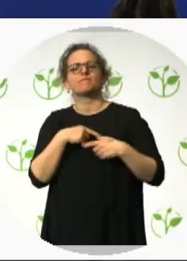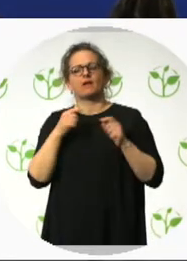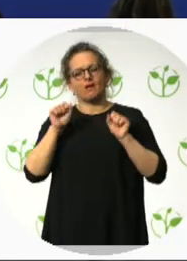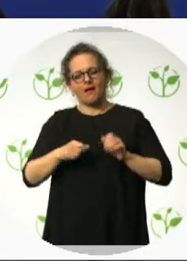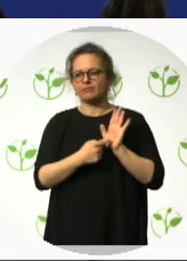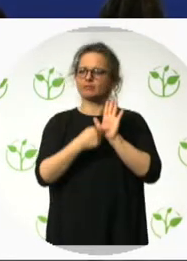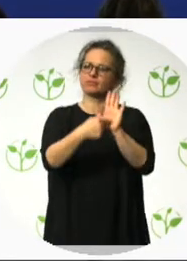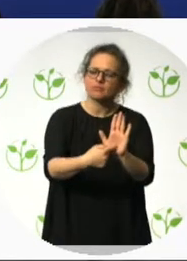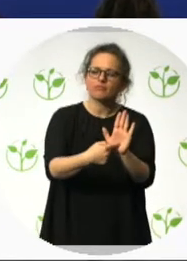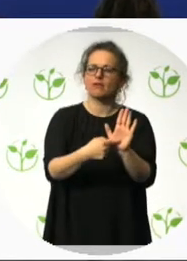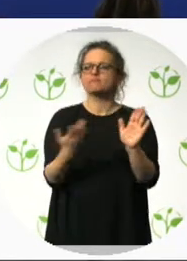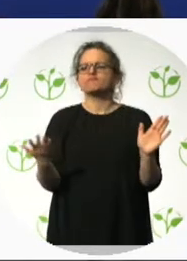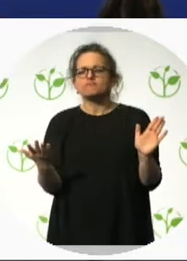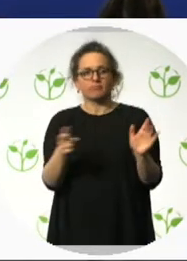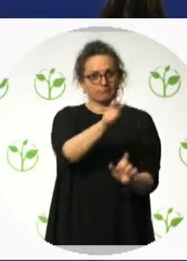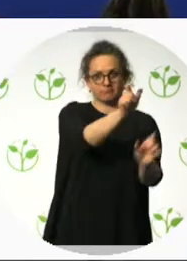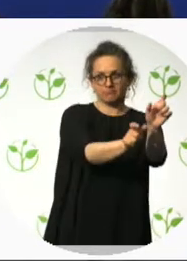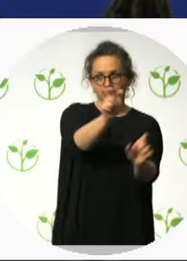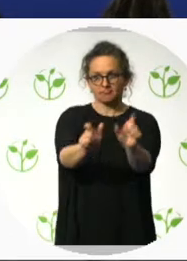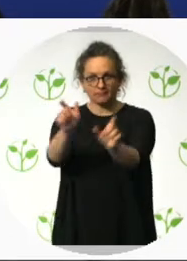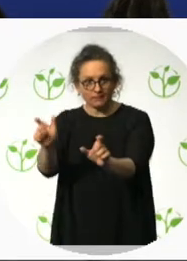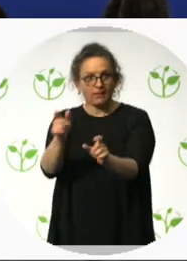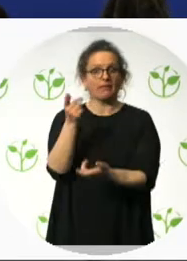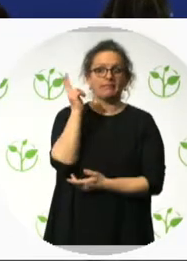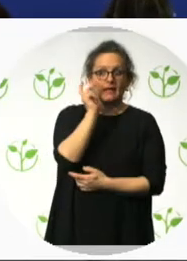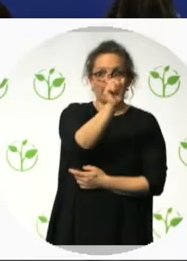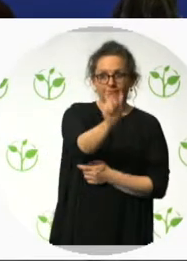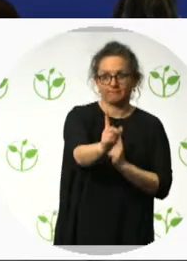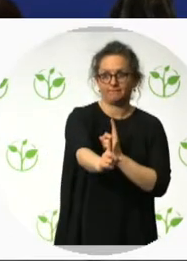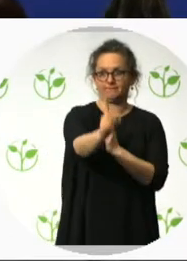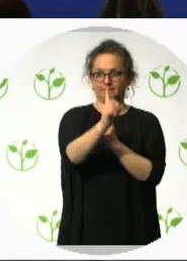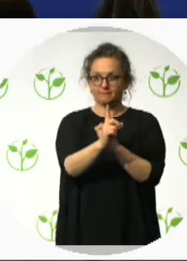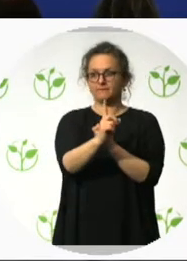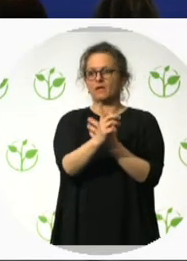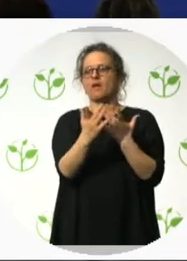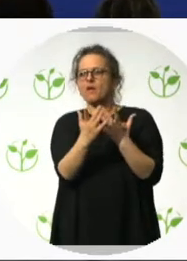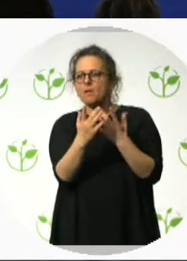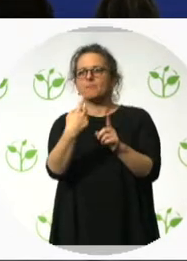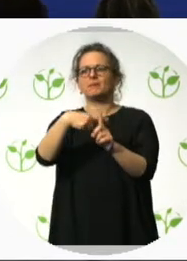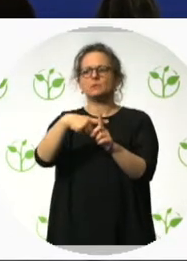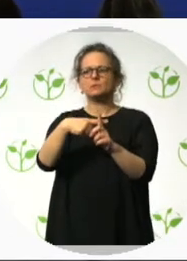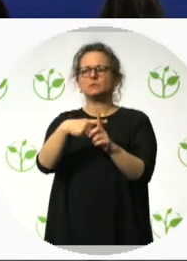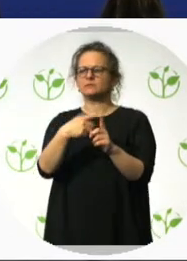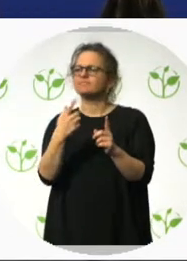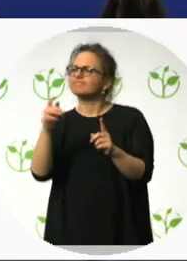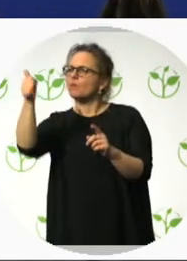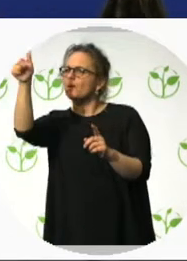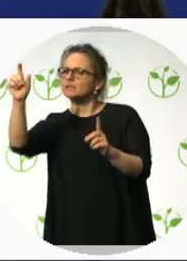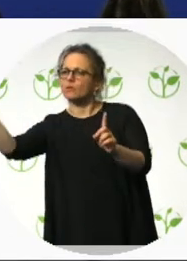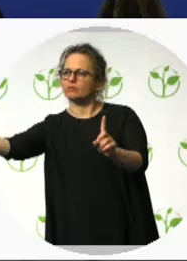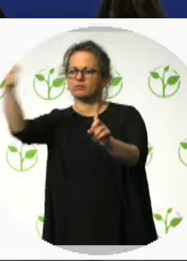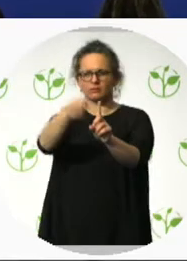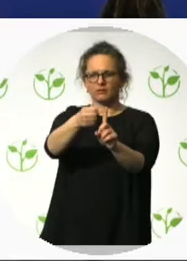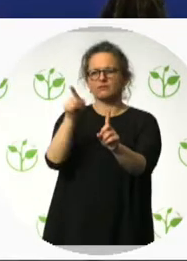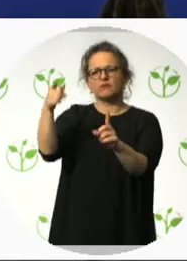And we also offer some support for deaf people who are trying to find a new job. So